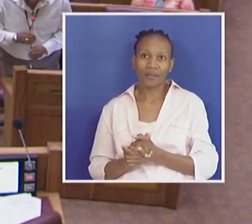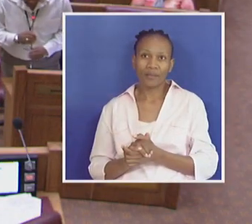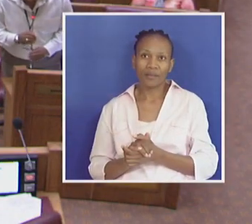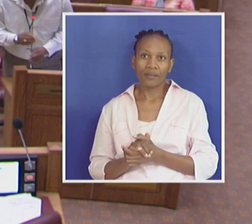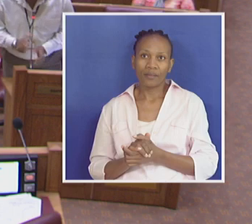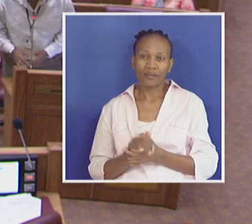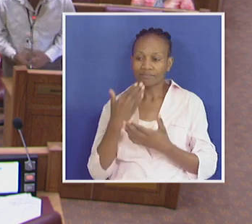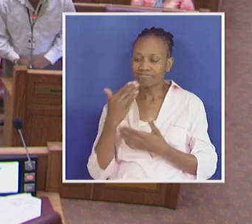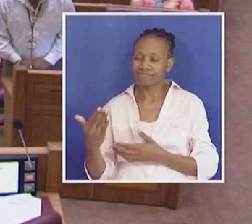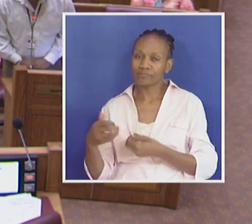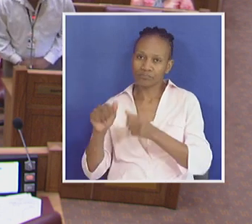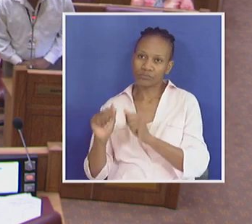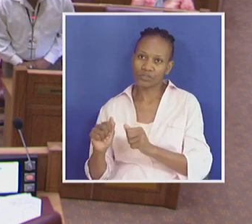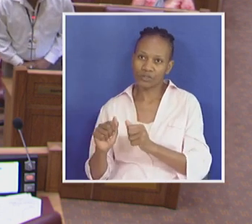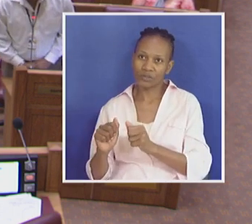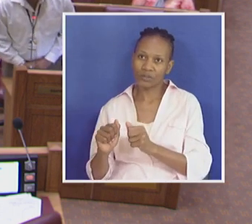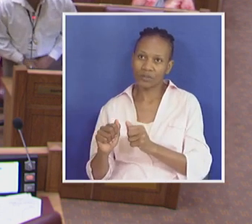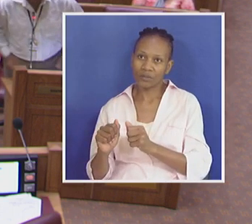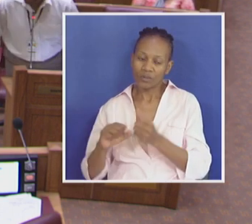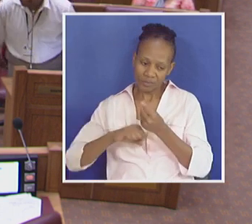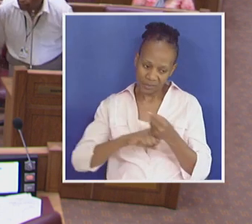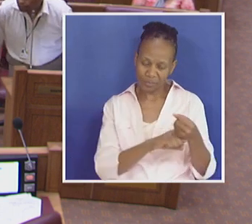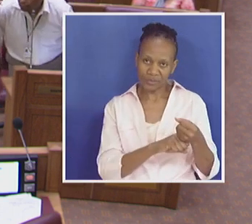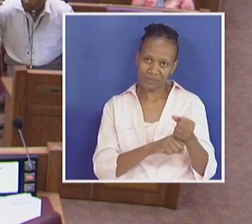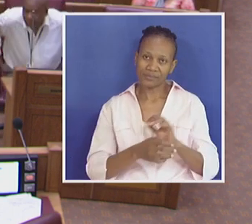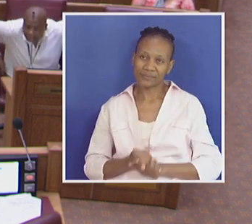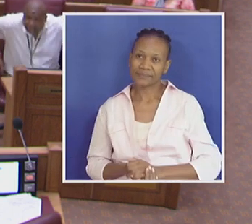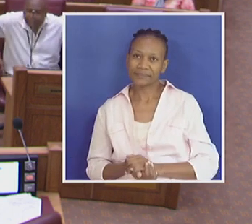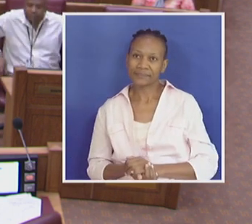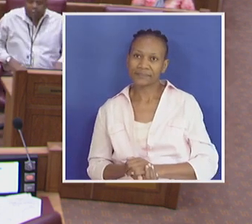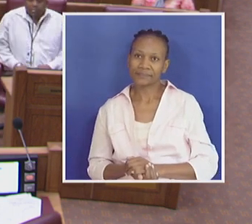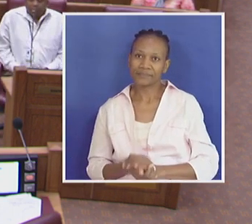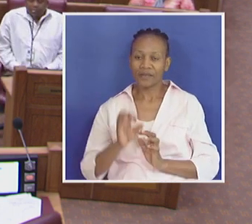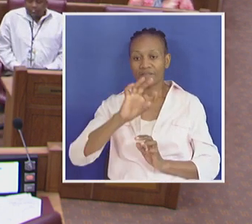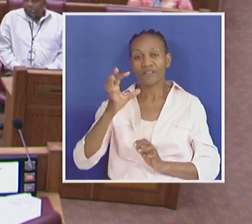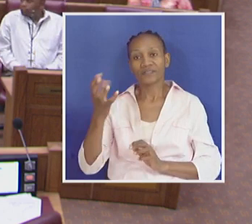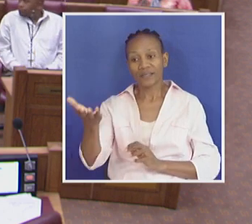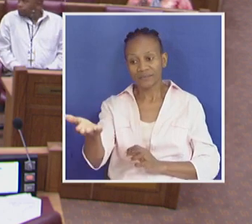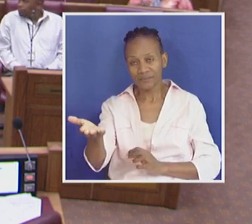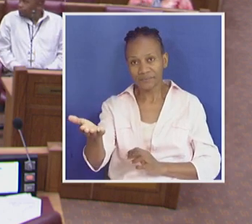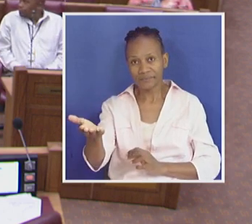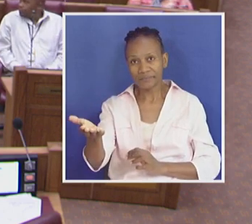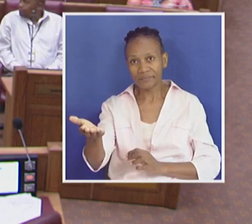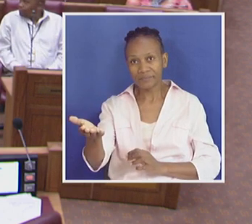Thank you, Honorable Chairperson. Eastern Cape is voting in favor. Free State.